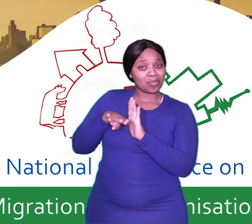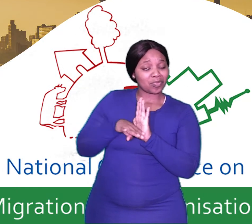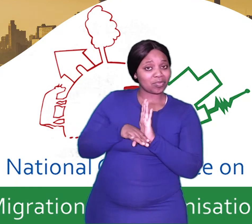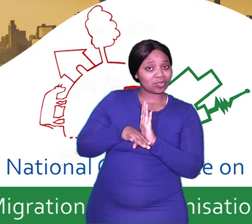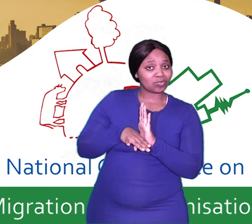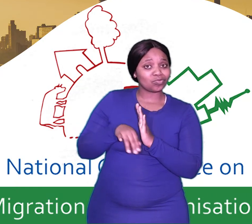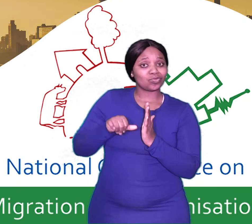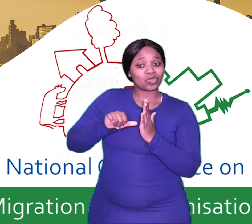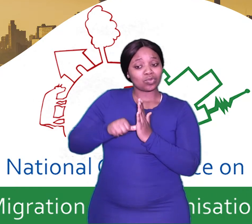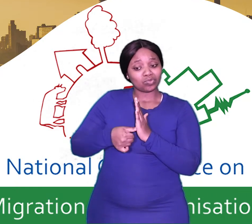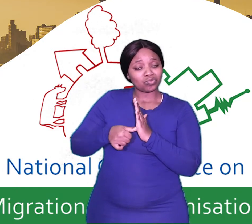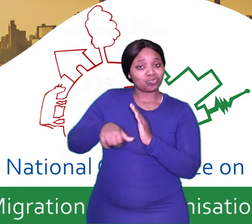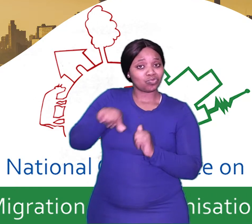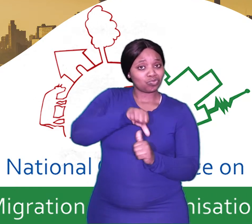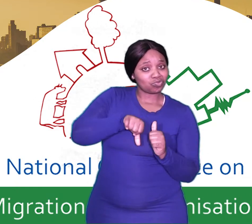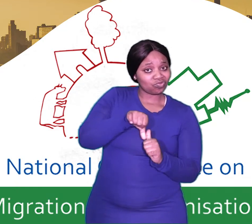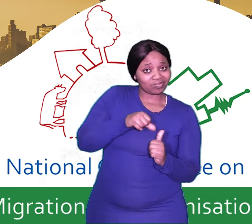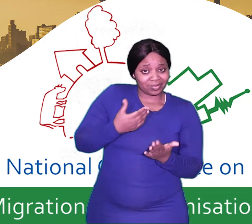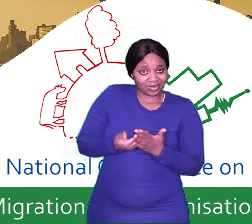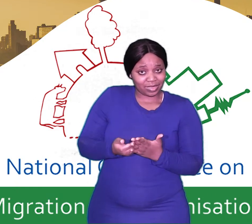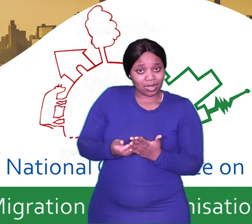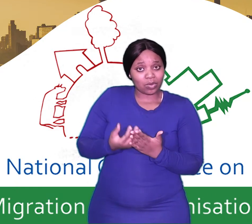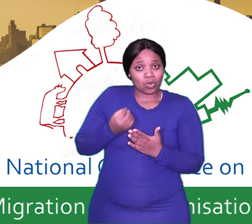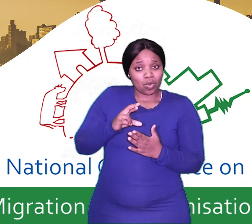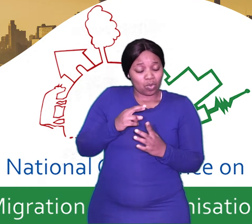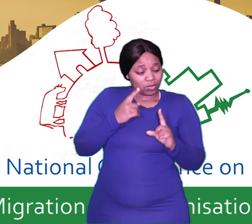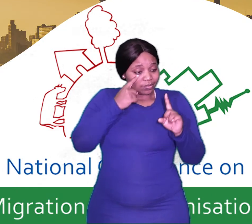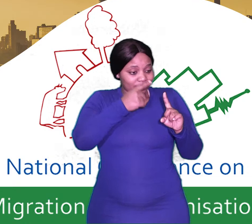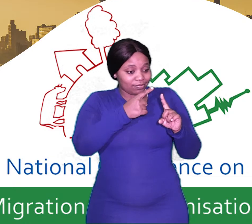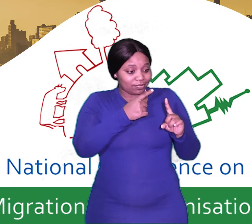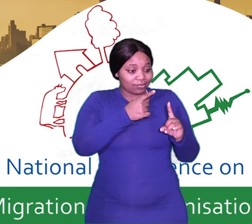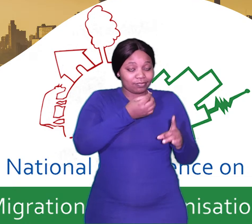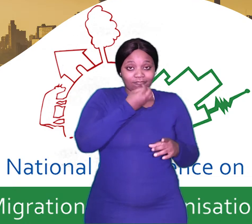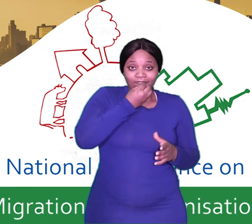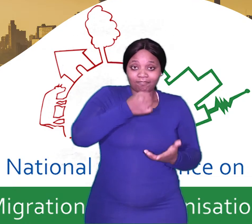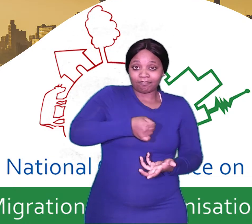even targeted for support.